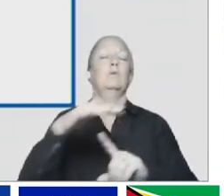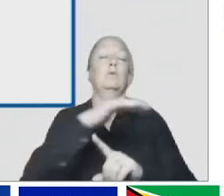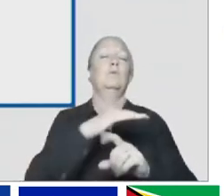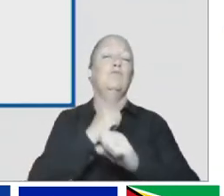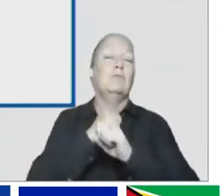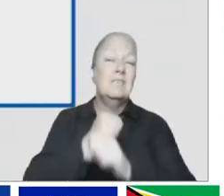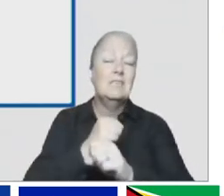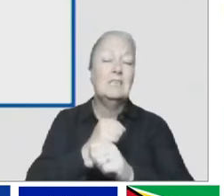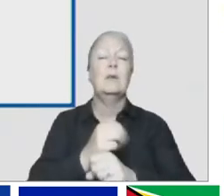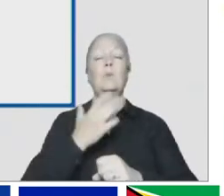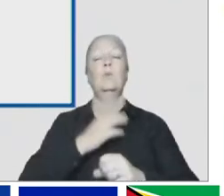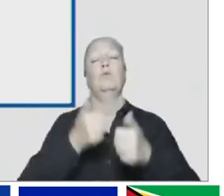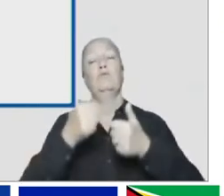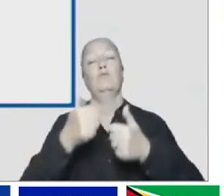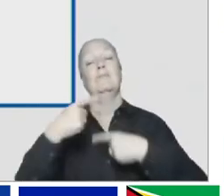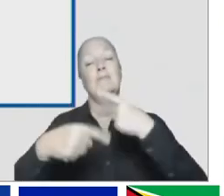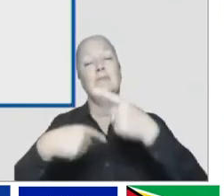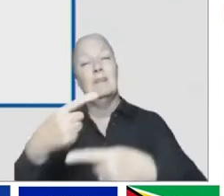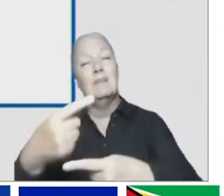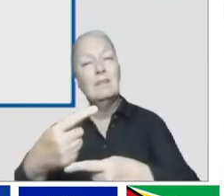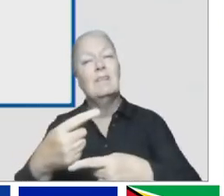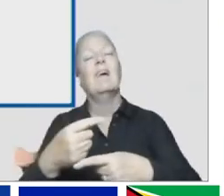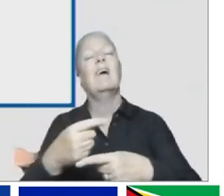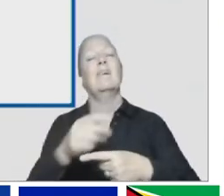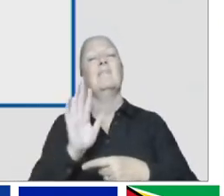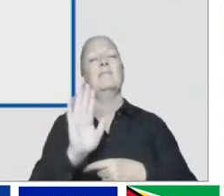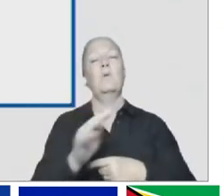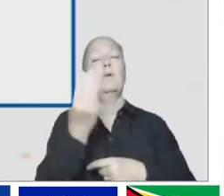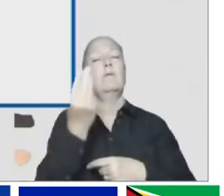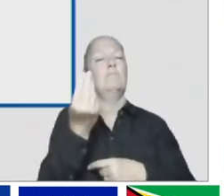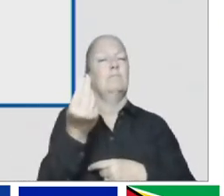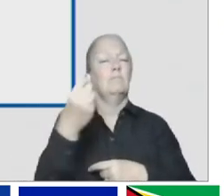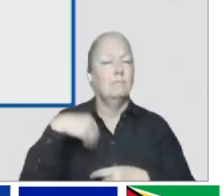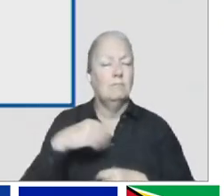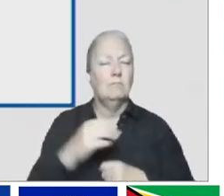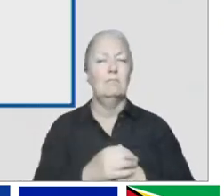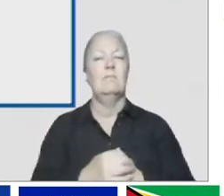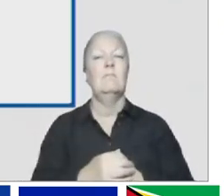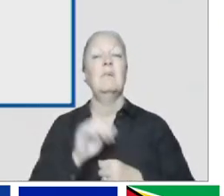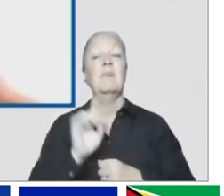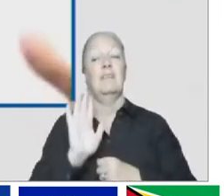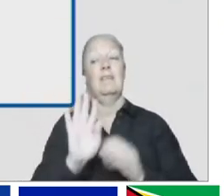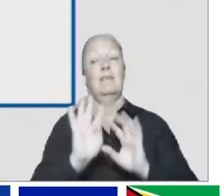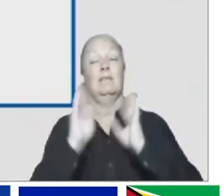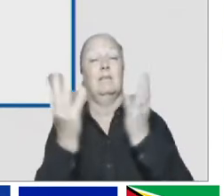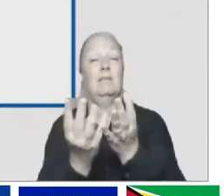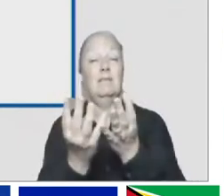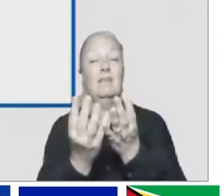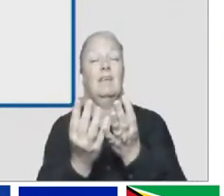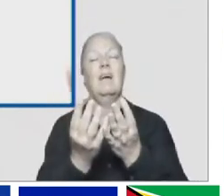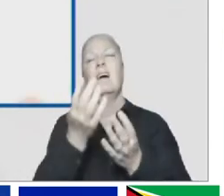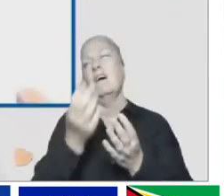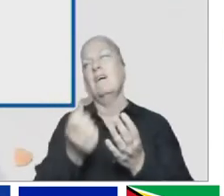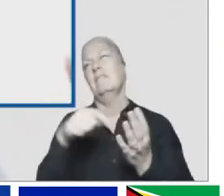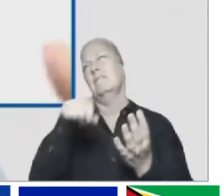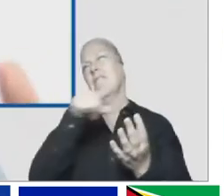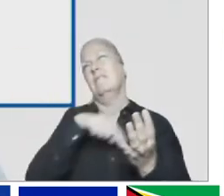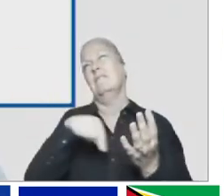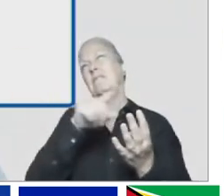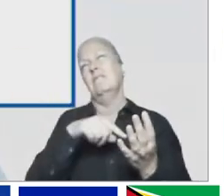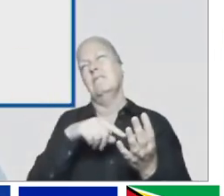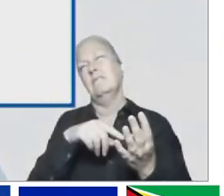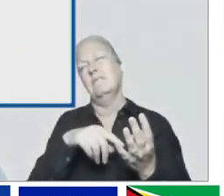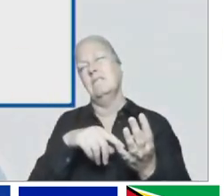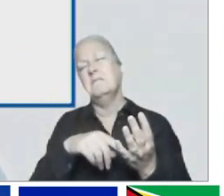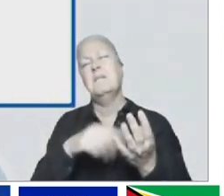income security. And the social protection committee itself comprise various actors and players, including